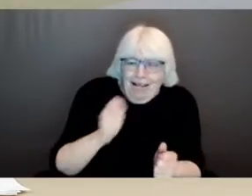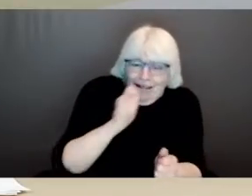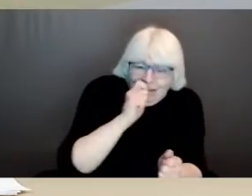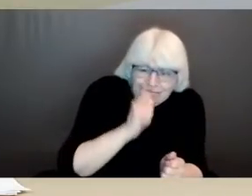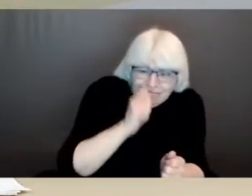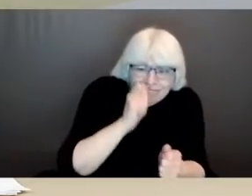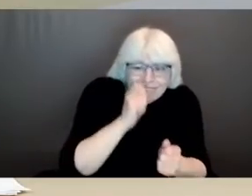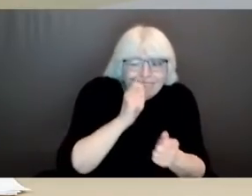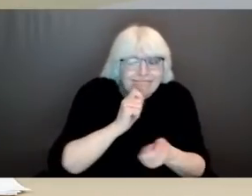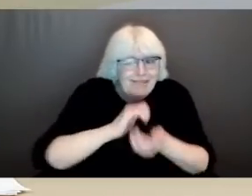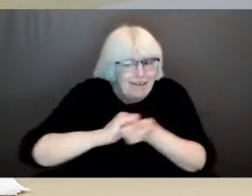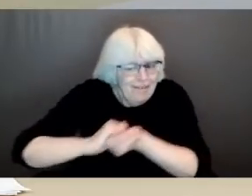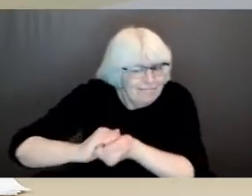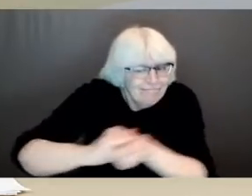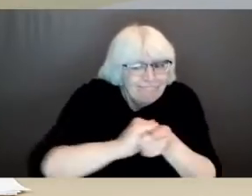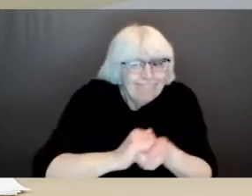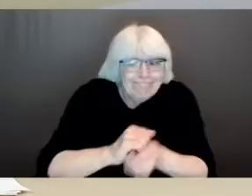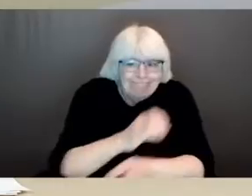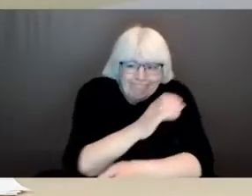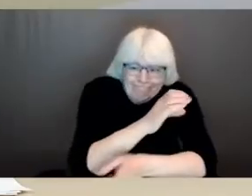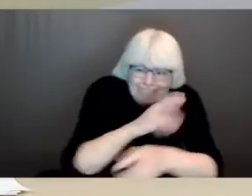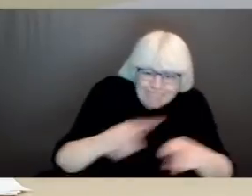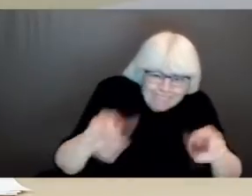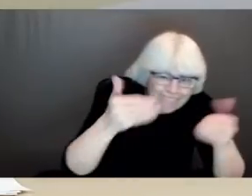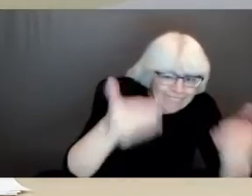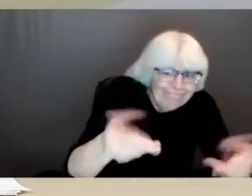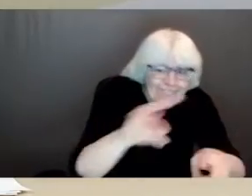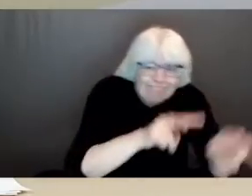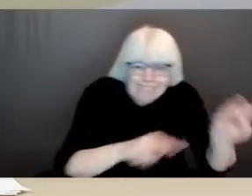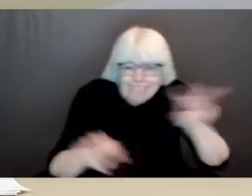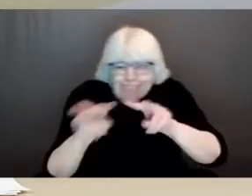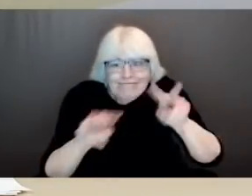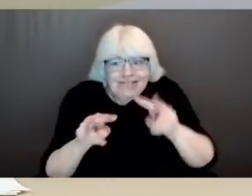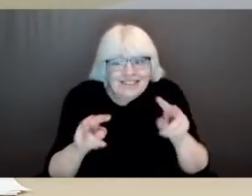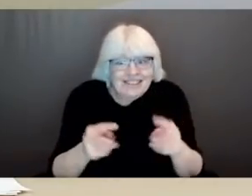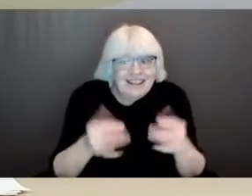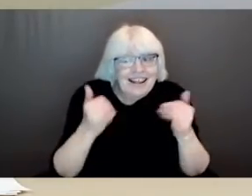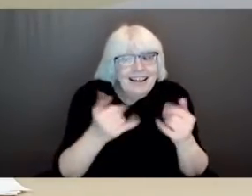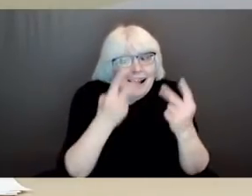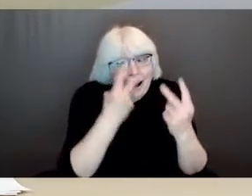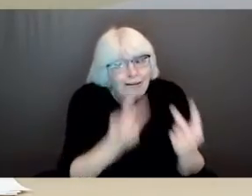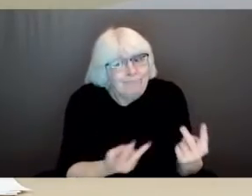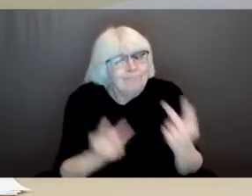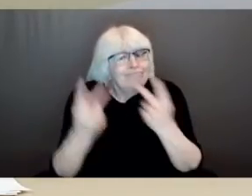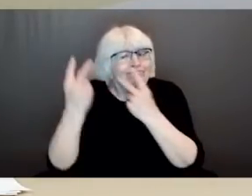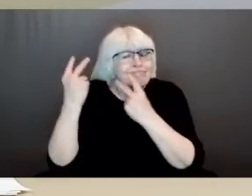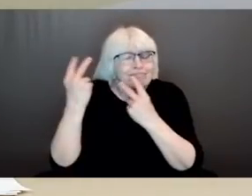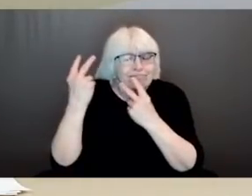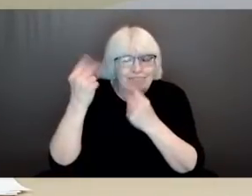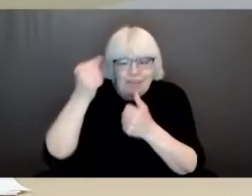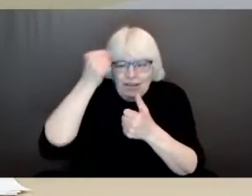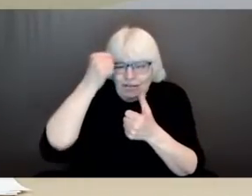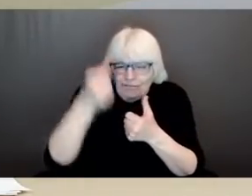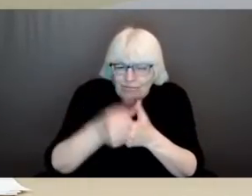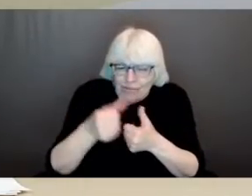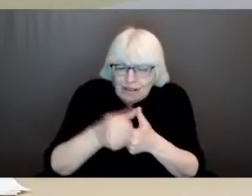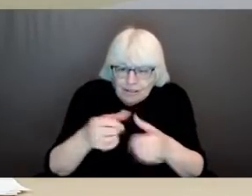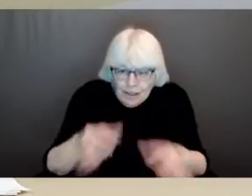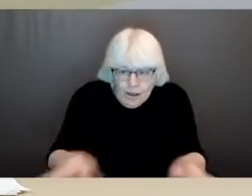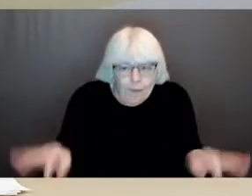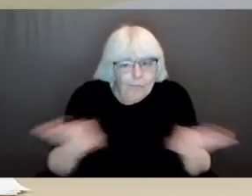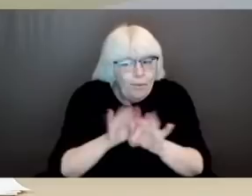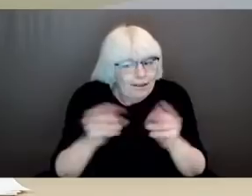this outbreak. In hindsight, we can appreciate the importance of taking decisive and quick action to get this outbreak